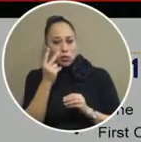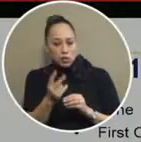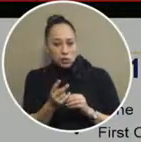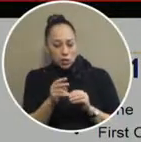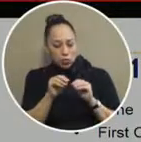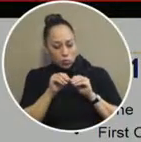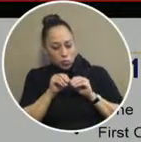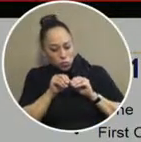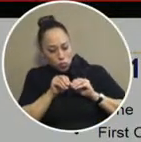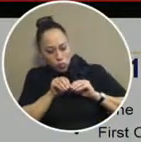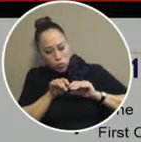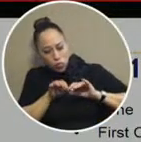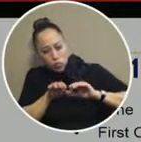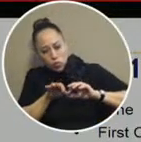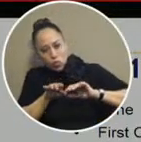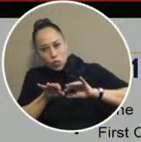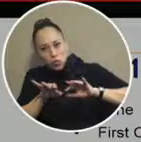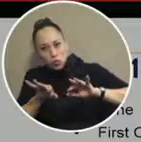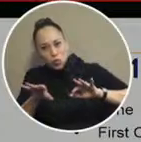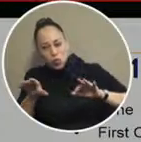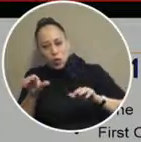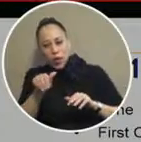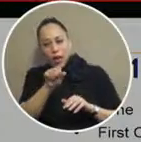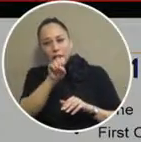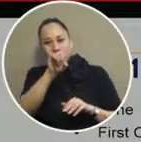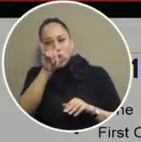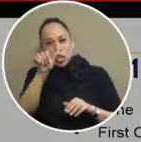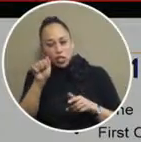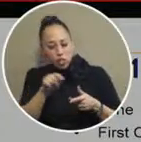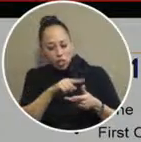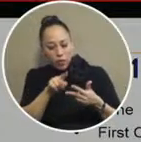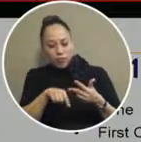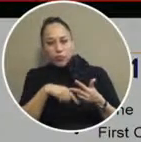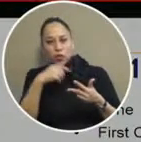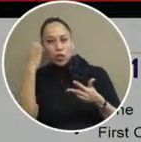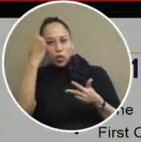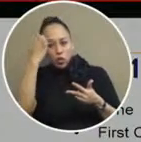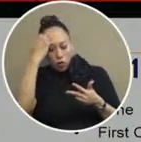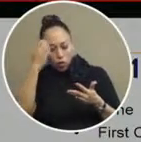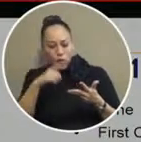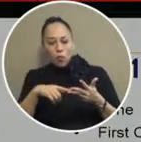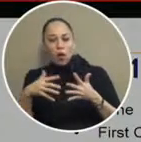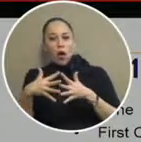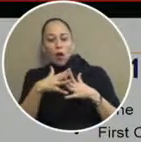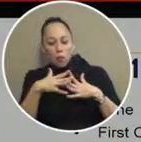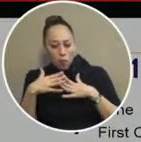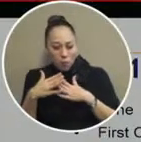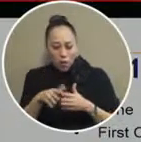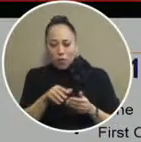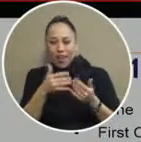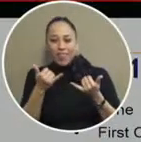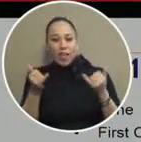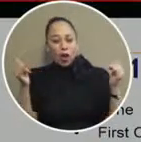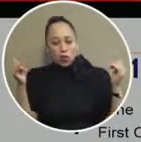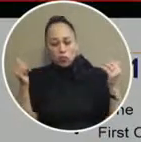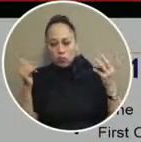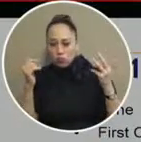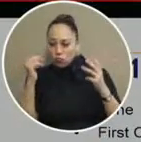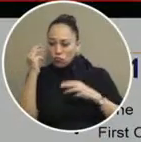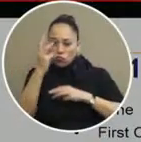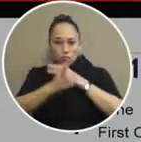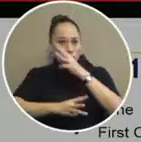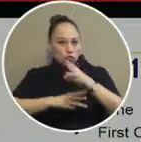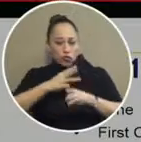from China to Asia, to Europe, to the Americas. And with the global traveling, it is